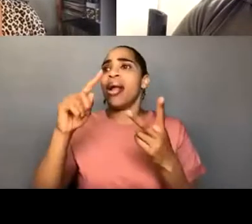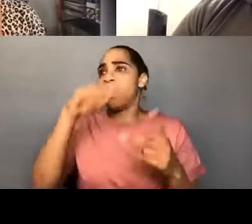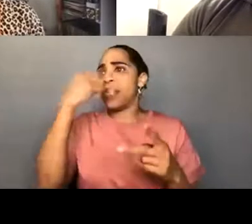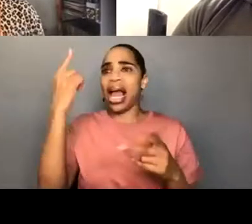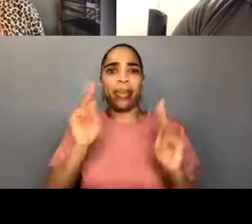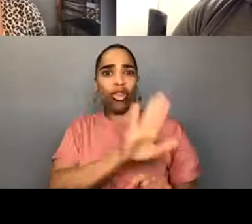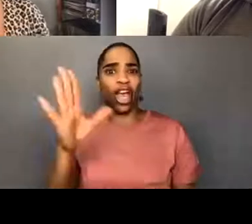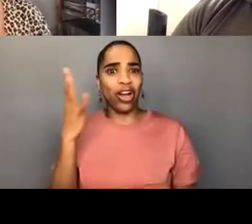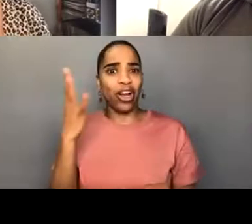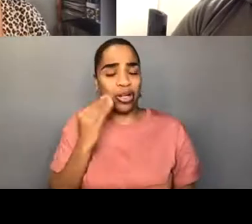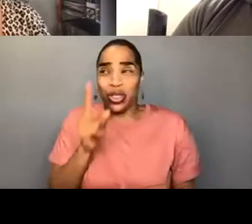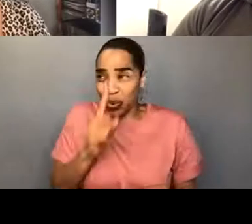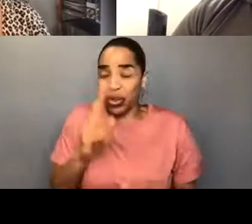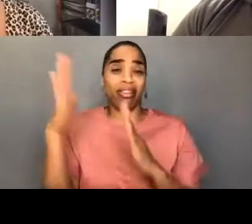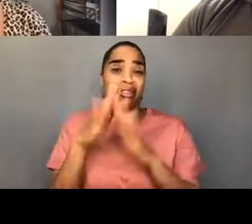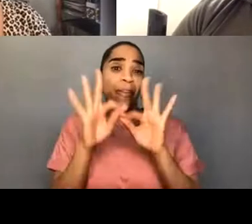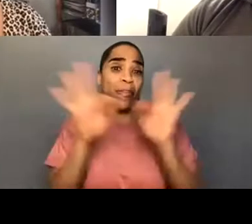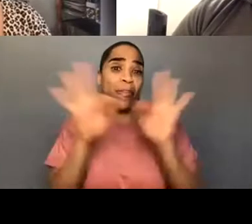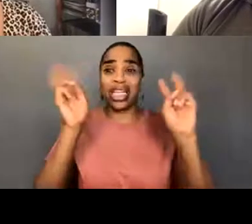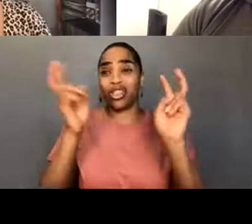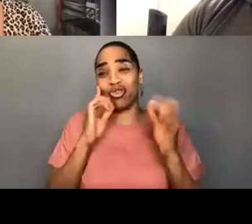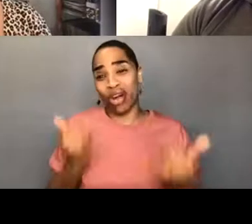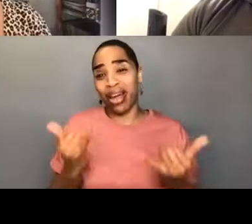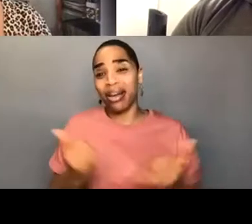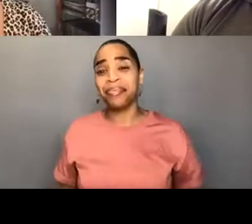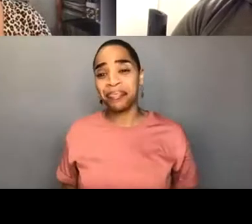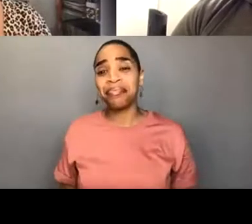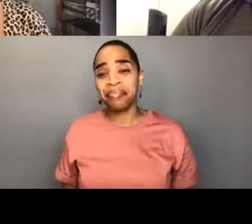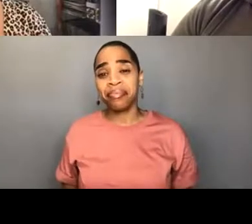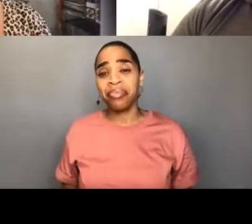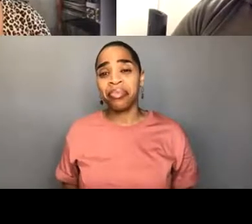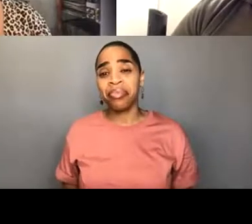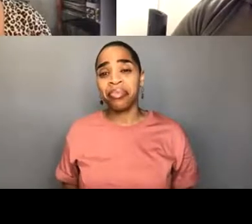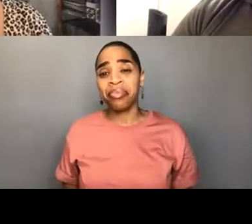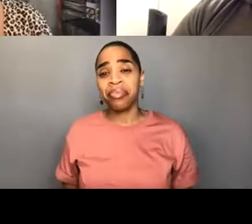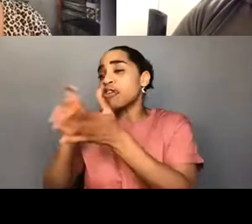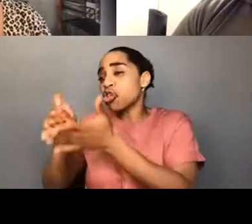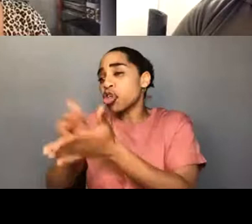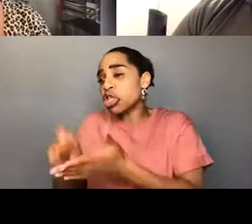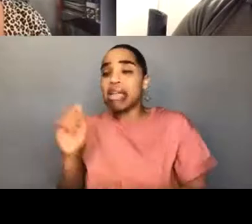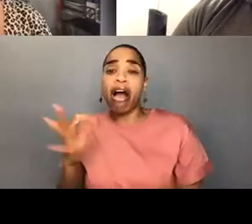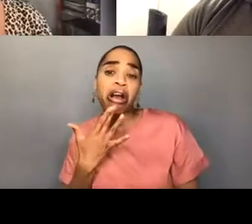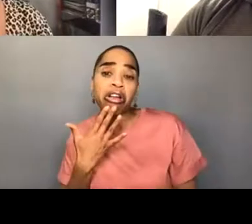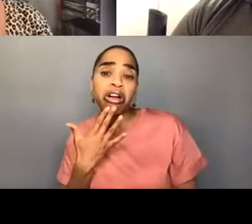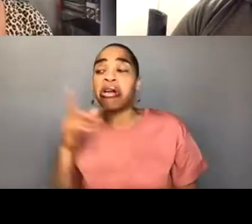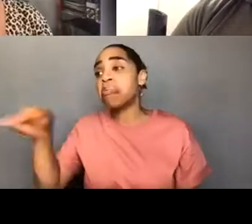most pressing issues in our society. So there's lots of journalists of color who choose to